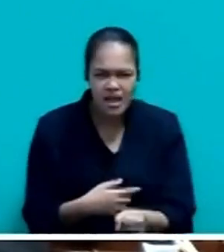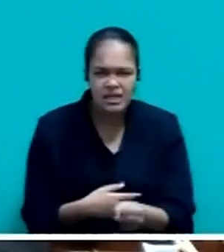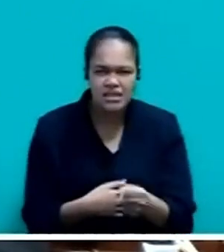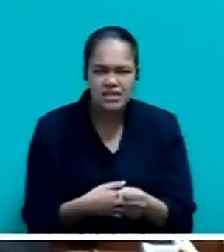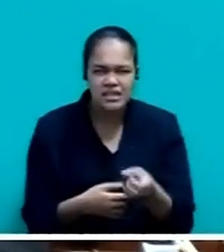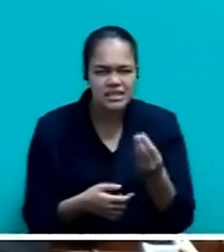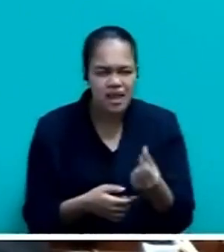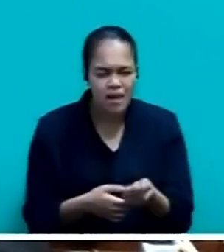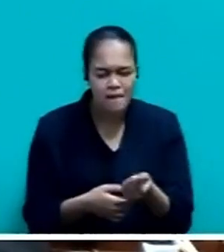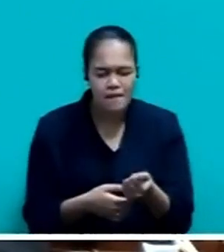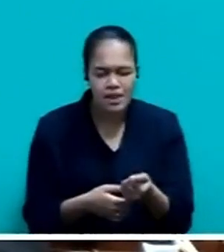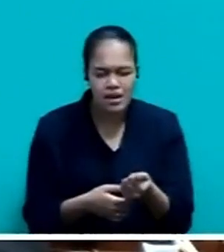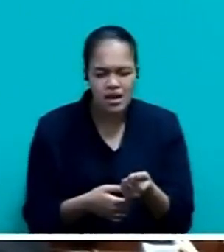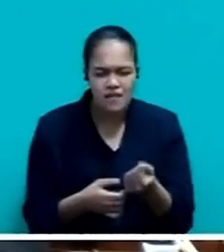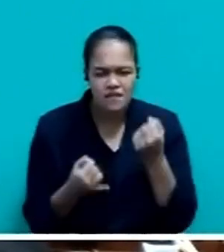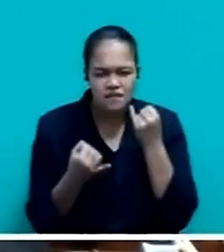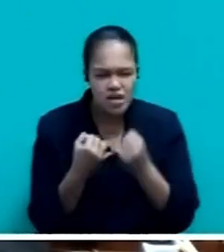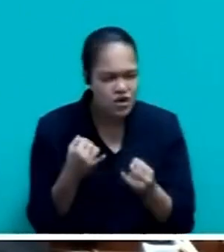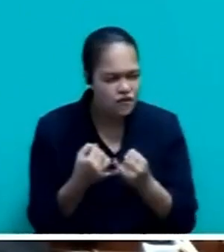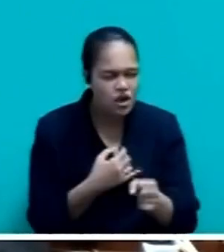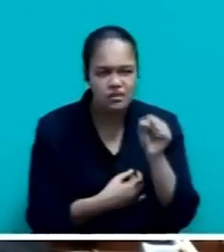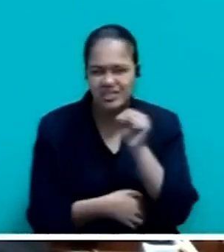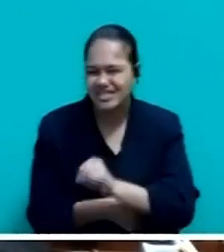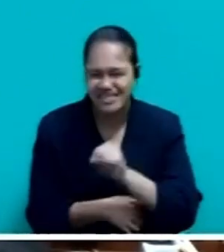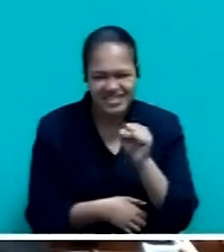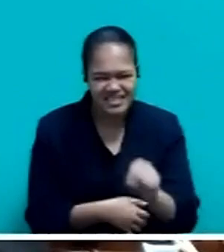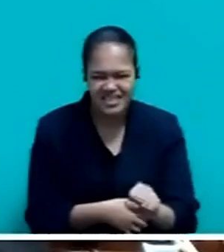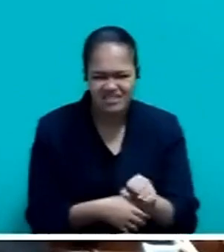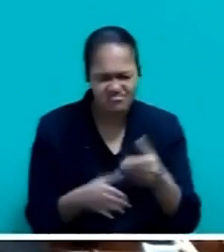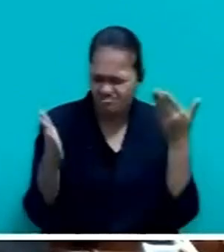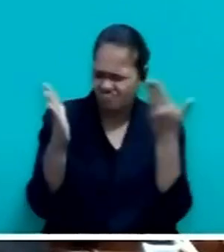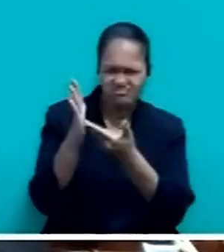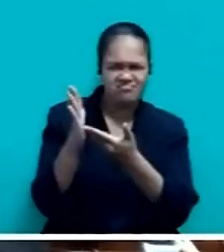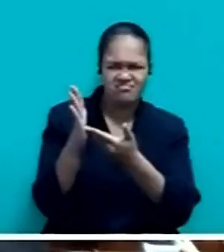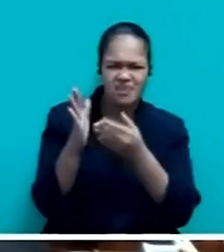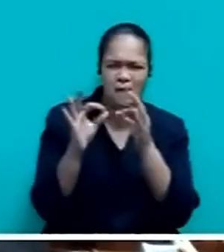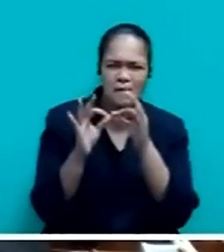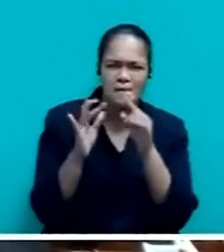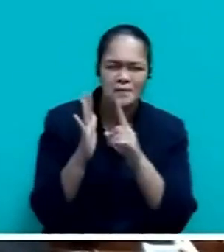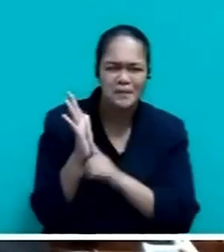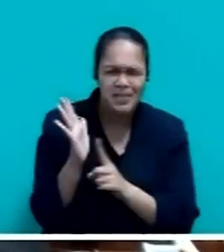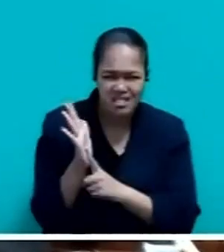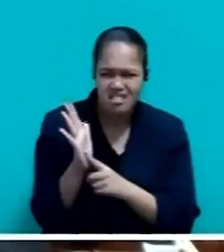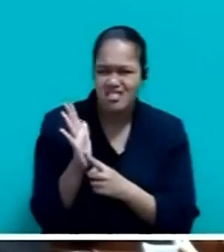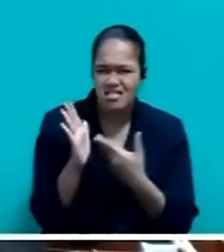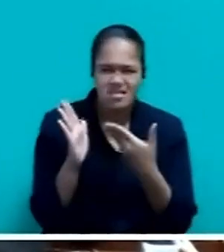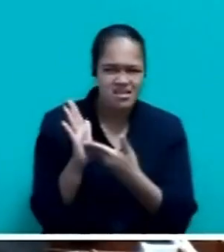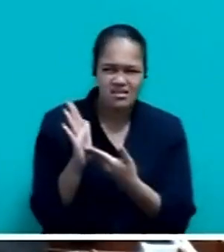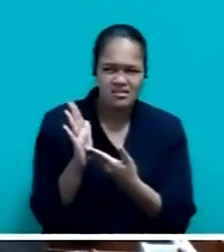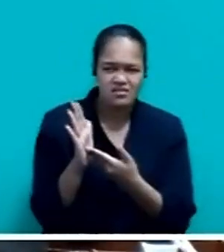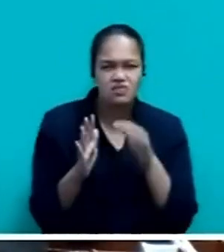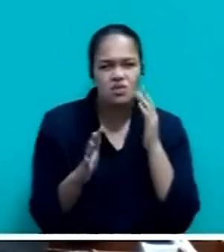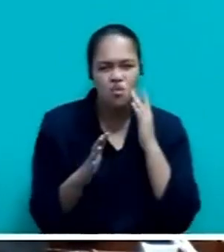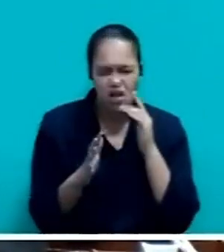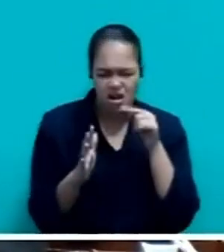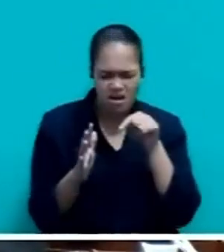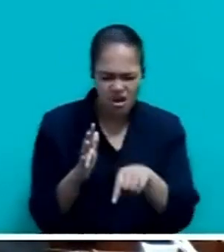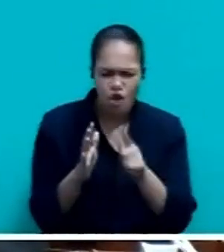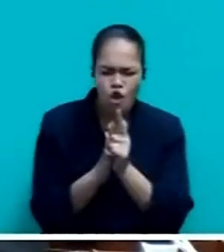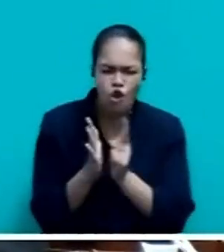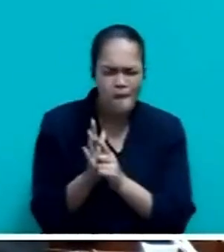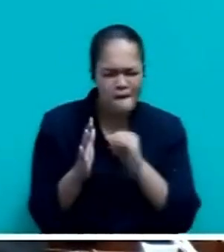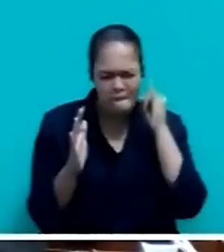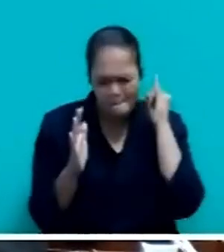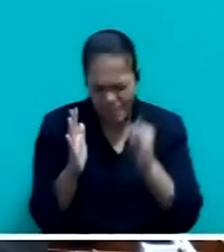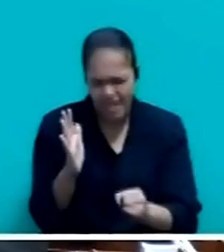very substantial, serious. And this bill was even this law was bad in the sense